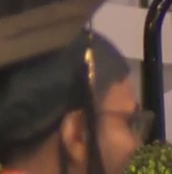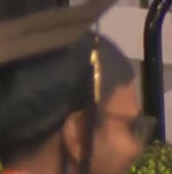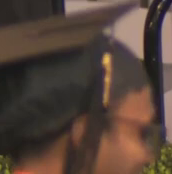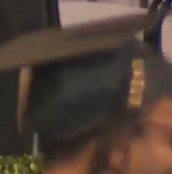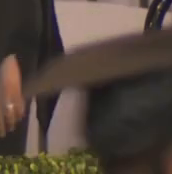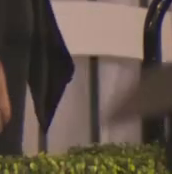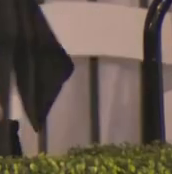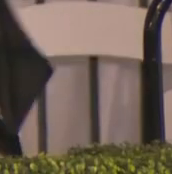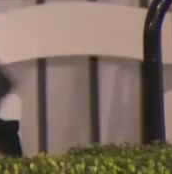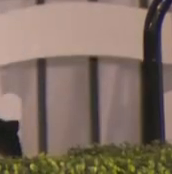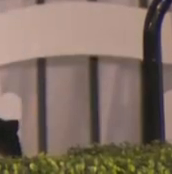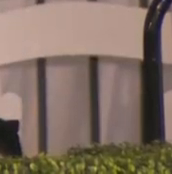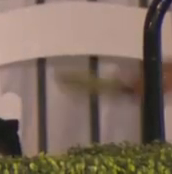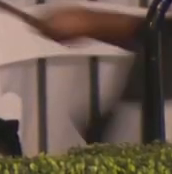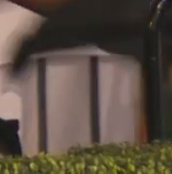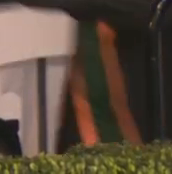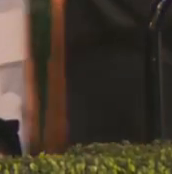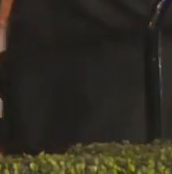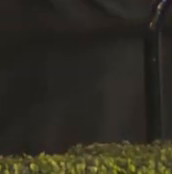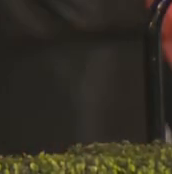Suhaila Jacob Kalada.